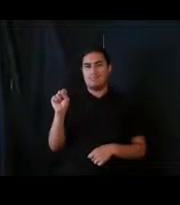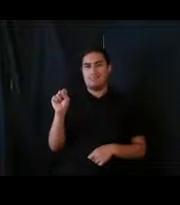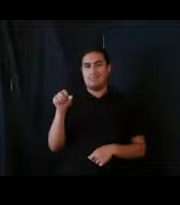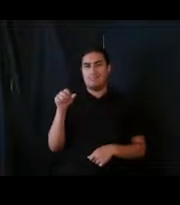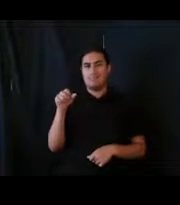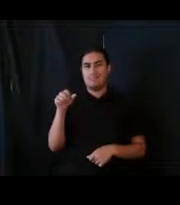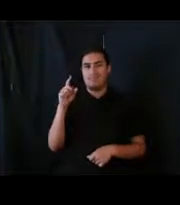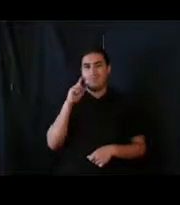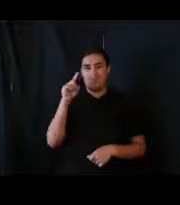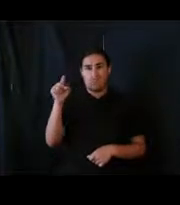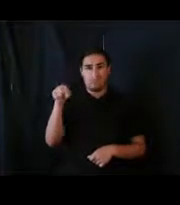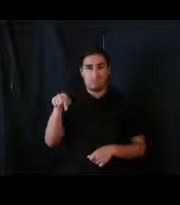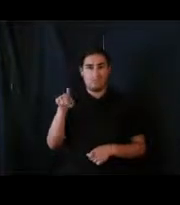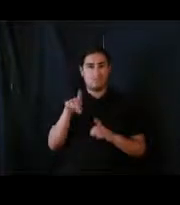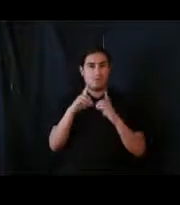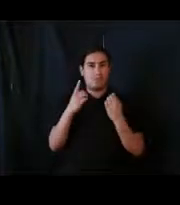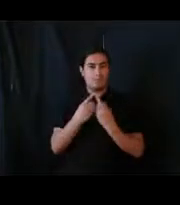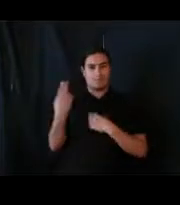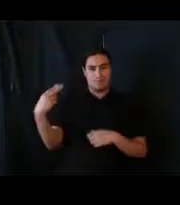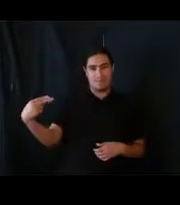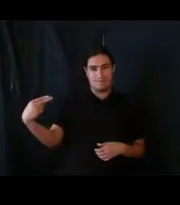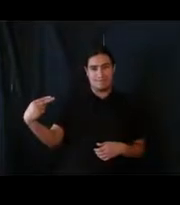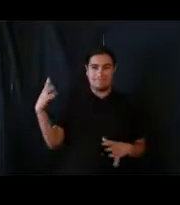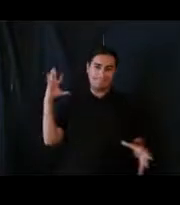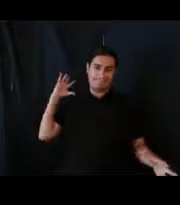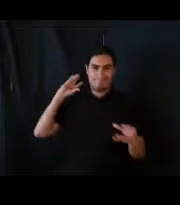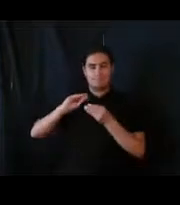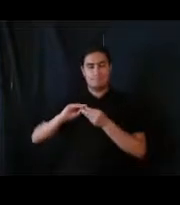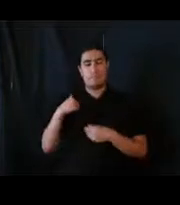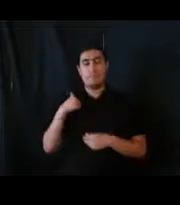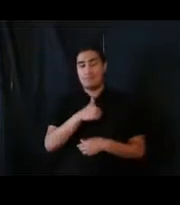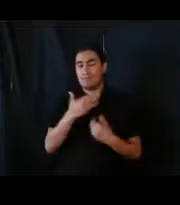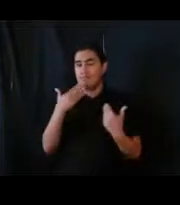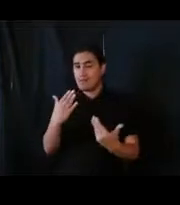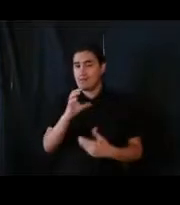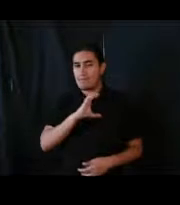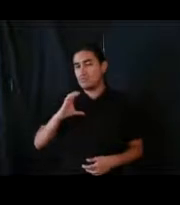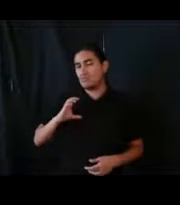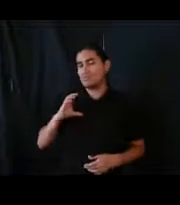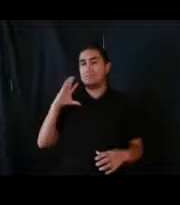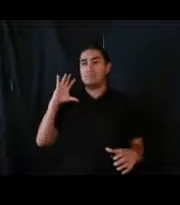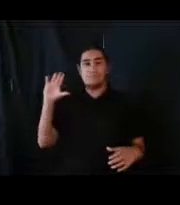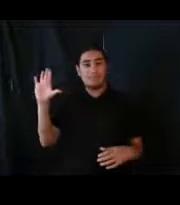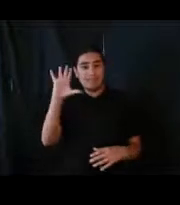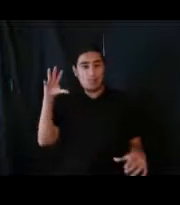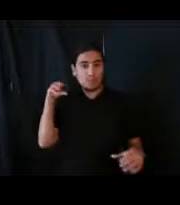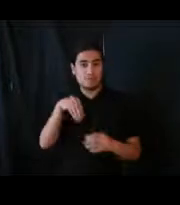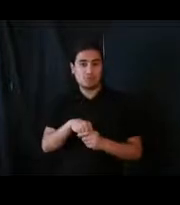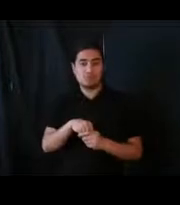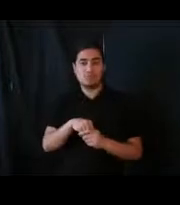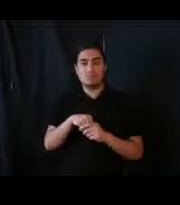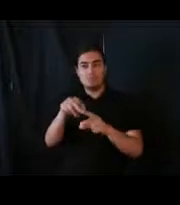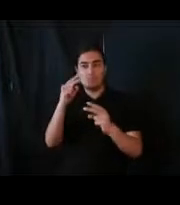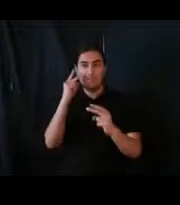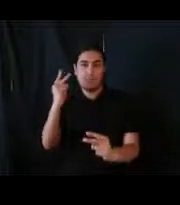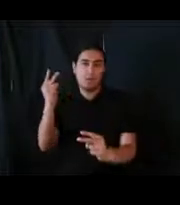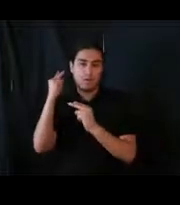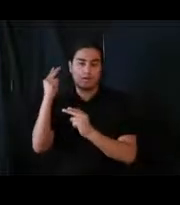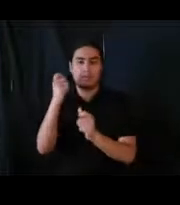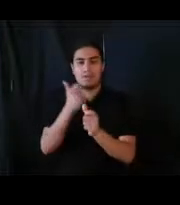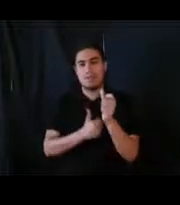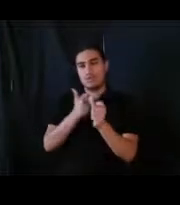of you know the department's history and you know we thank the commission your participation at our memorial each may